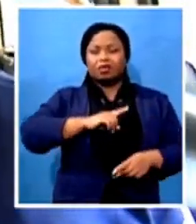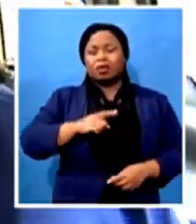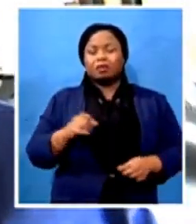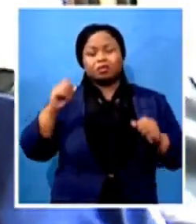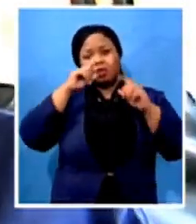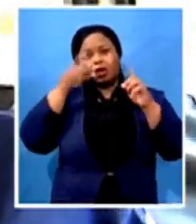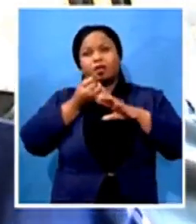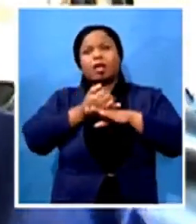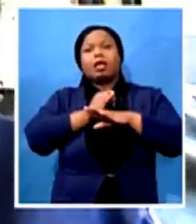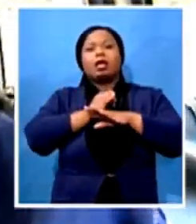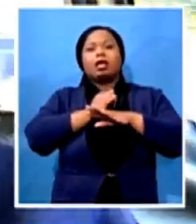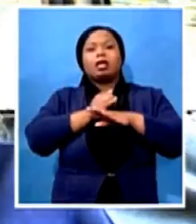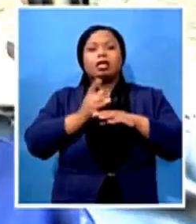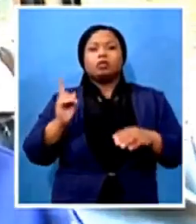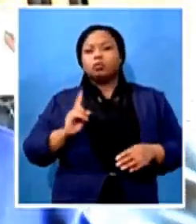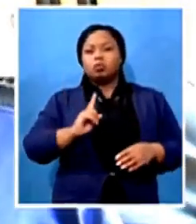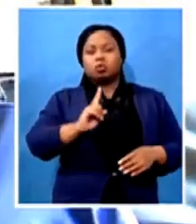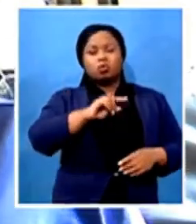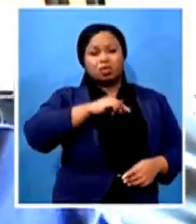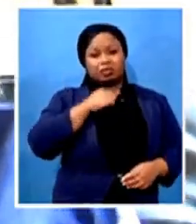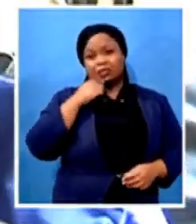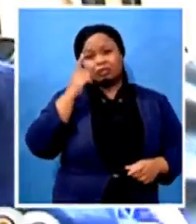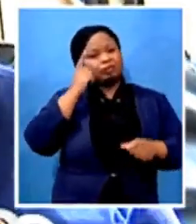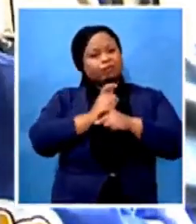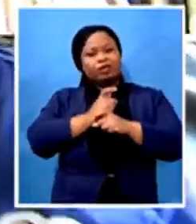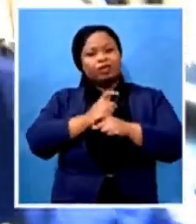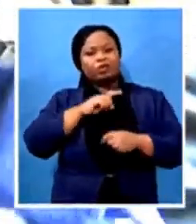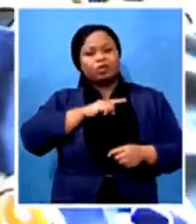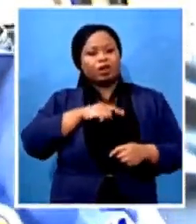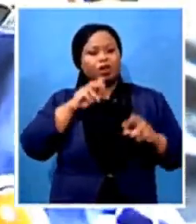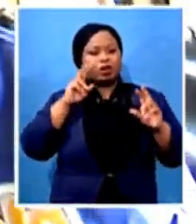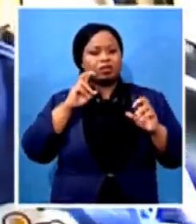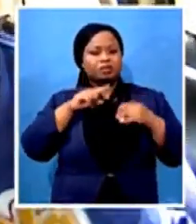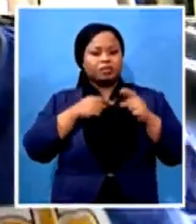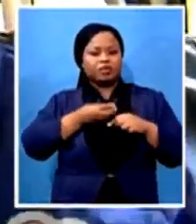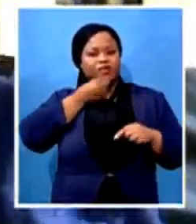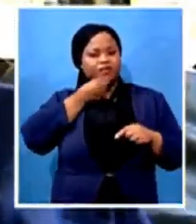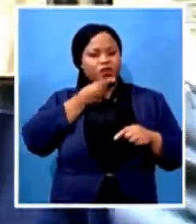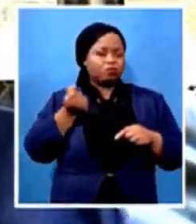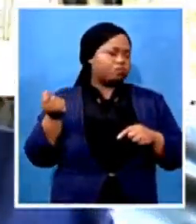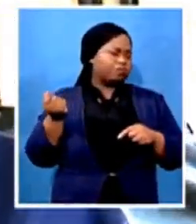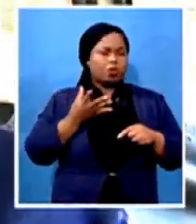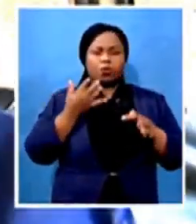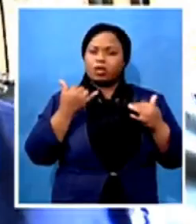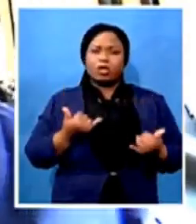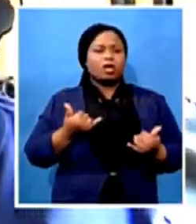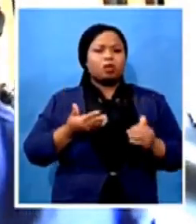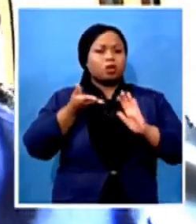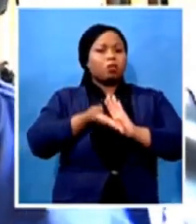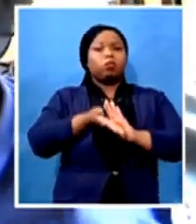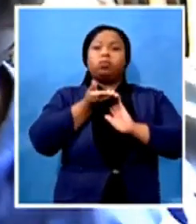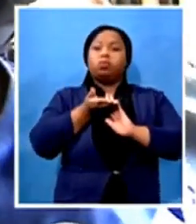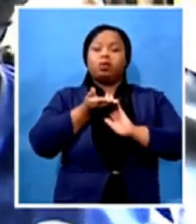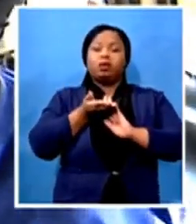very hard. I mean, there's the issue of food prices, which are extremely high. One is going to have to stretch much deeper in